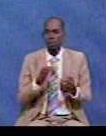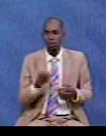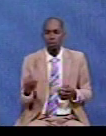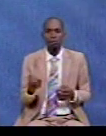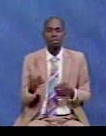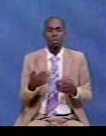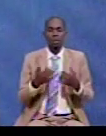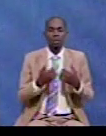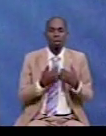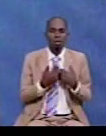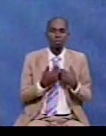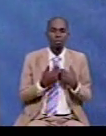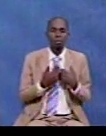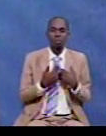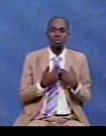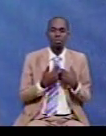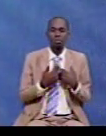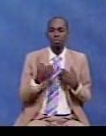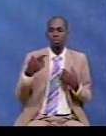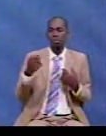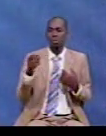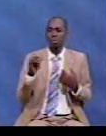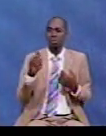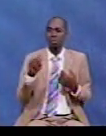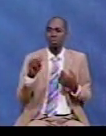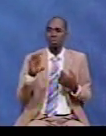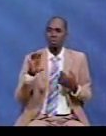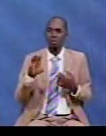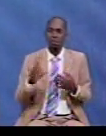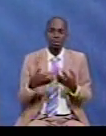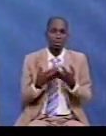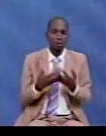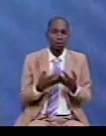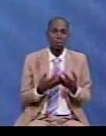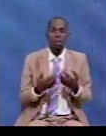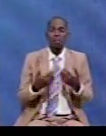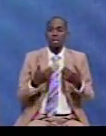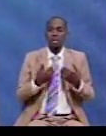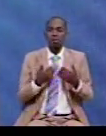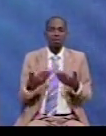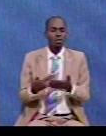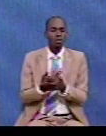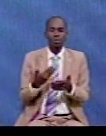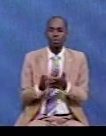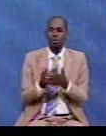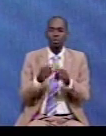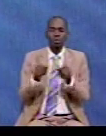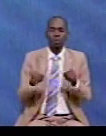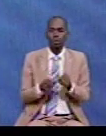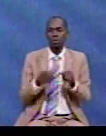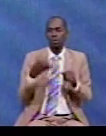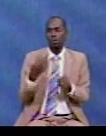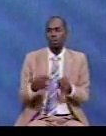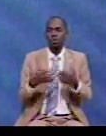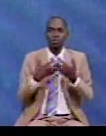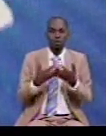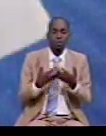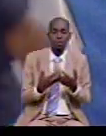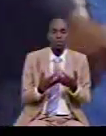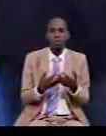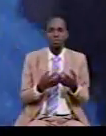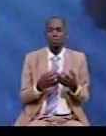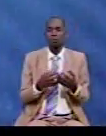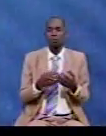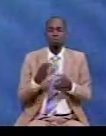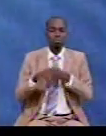new emerging areas of engineering like biomedical engineering, food process engineering, and so on and so